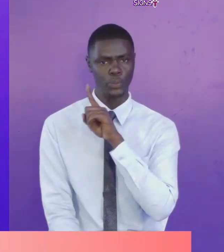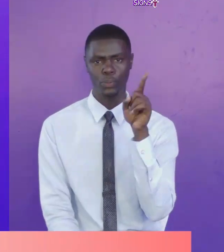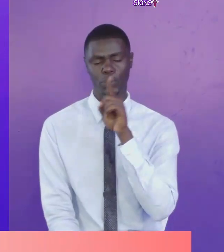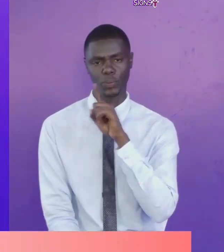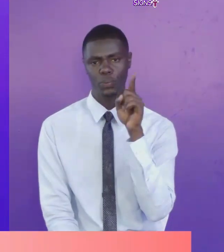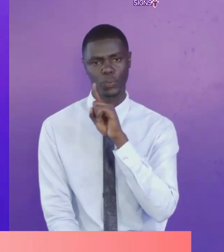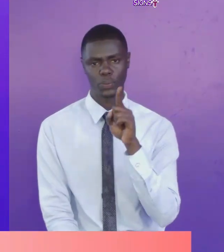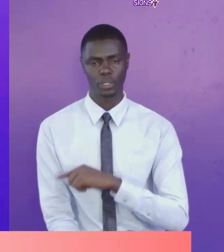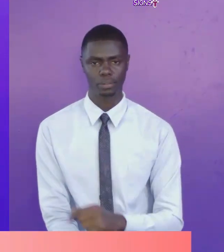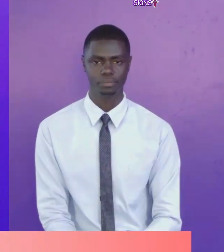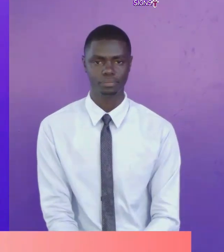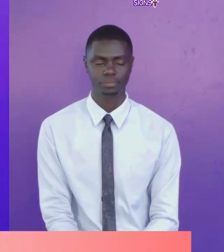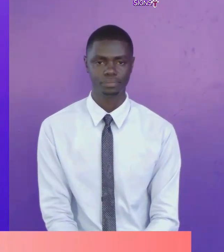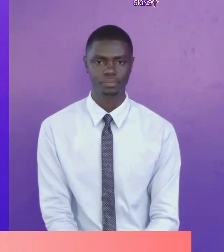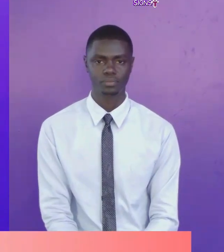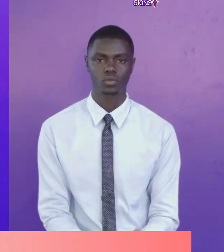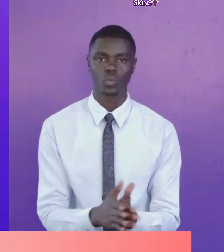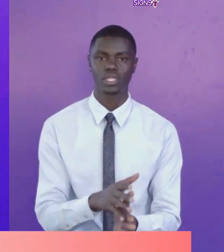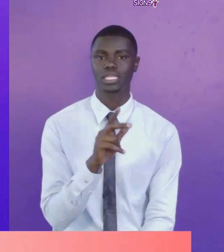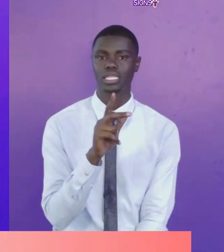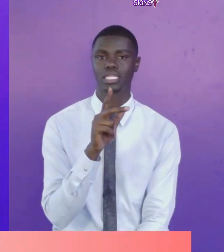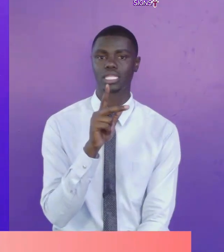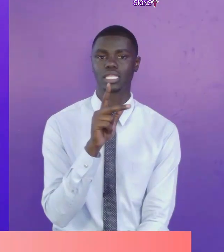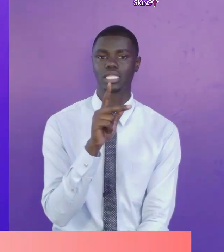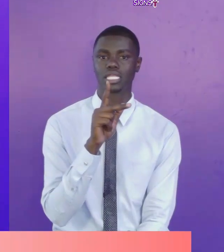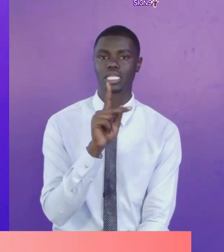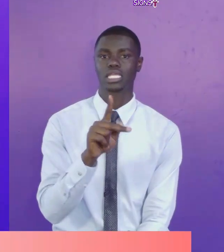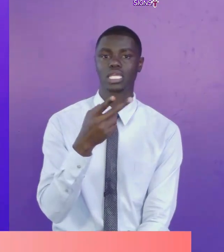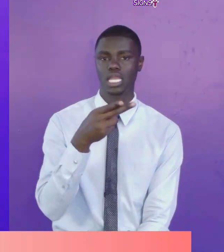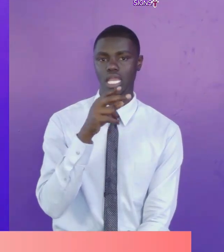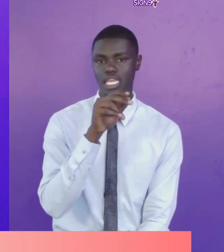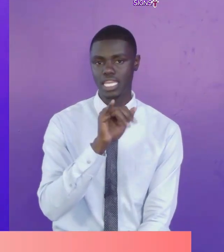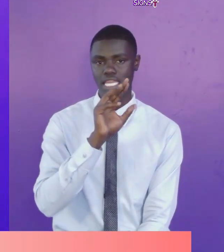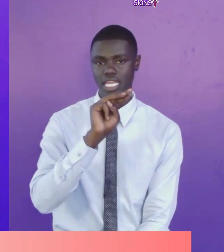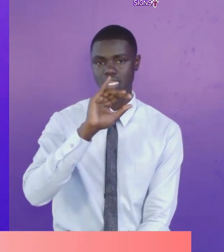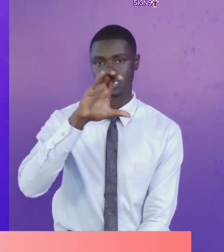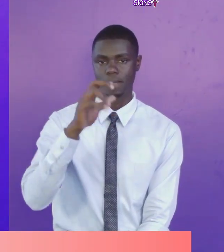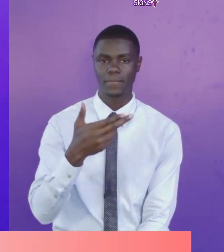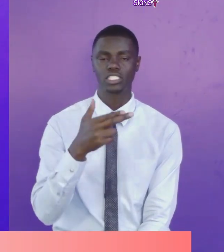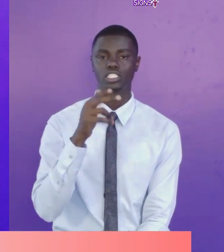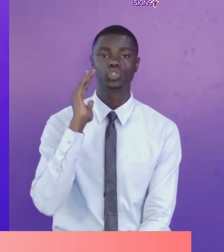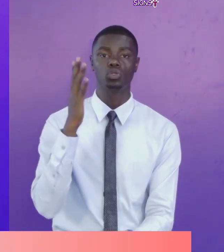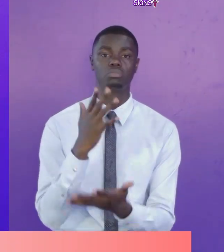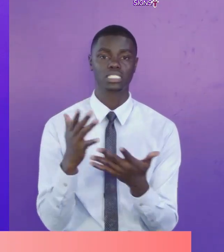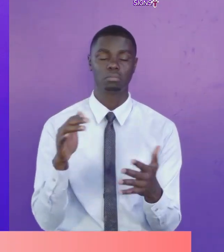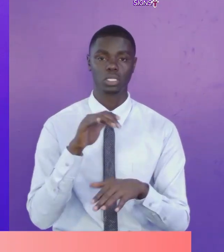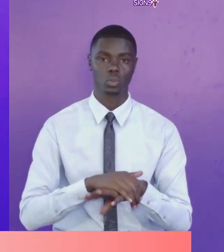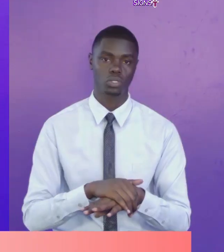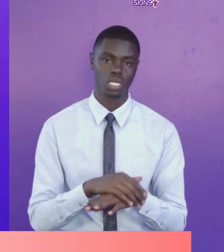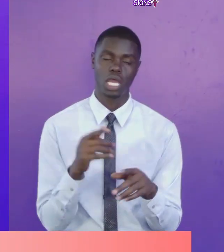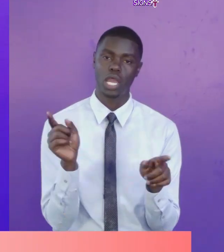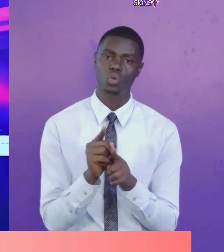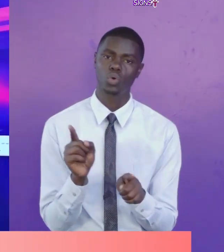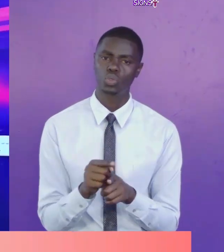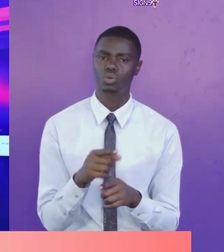attacking area together with Kimmich. Yes, it will be something so good. But Nick Waltermed is also at